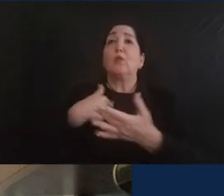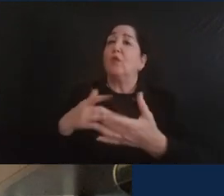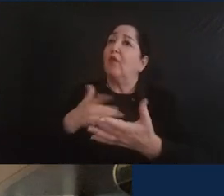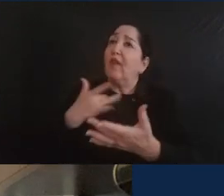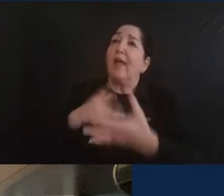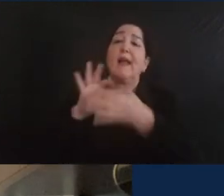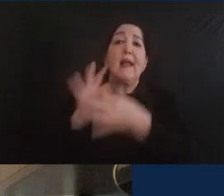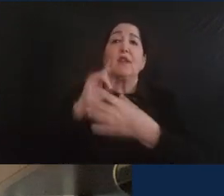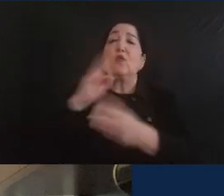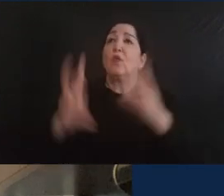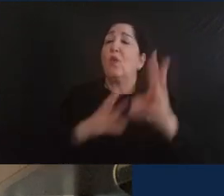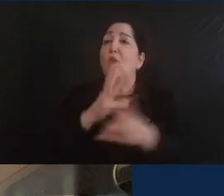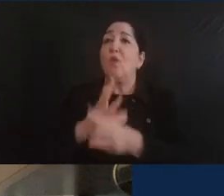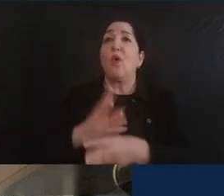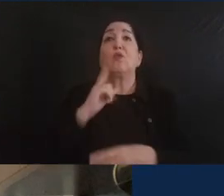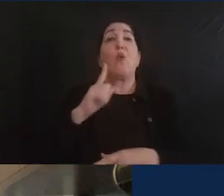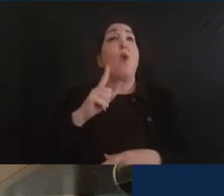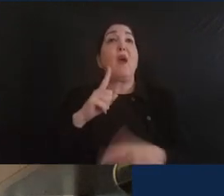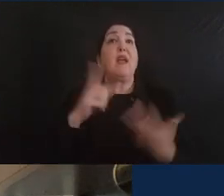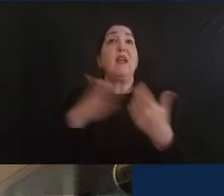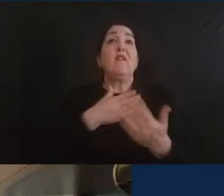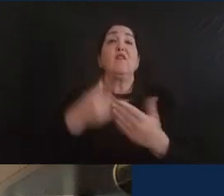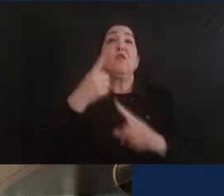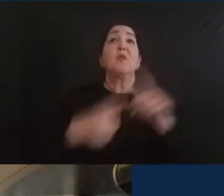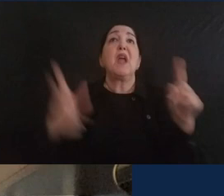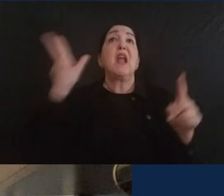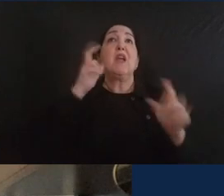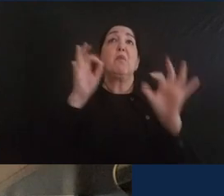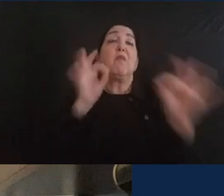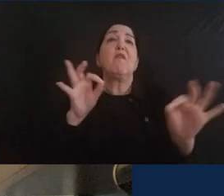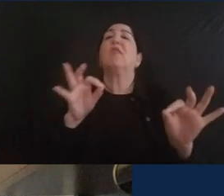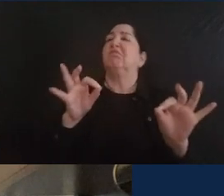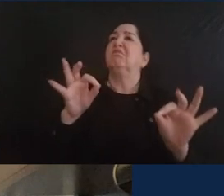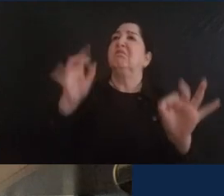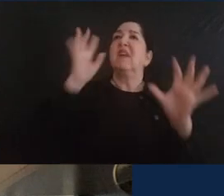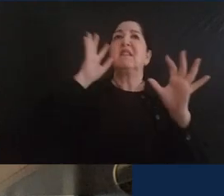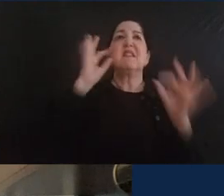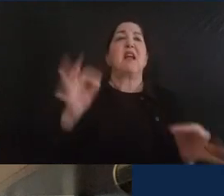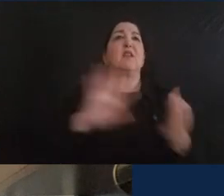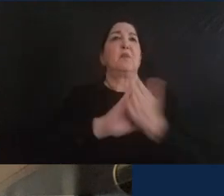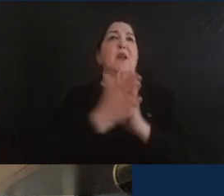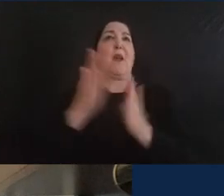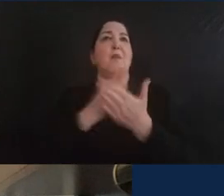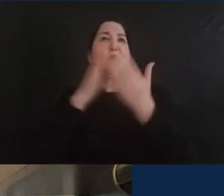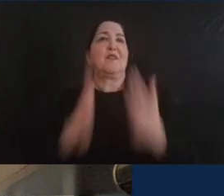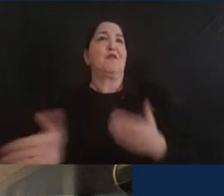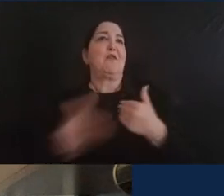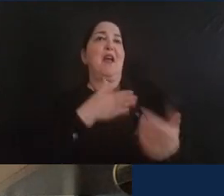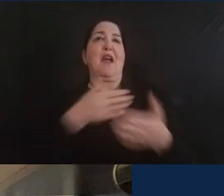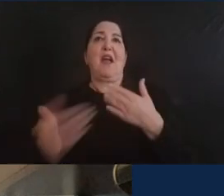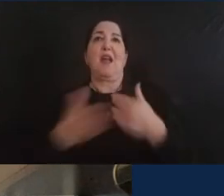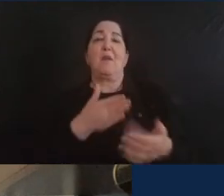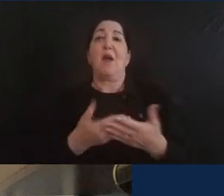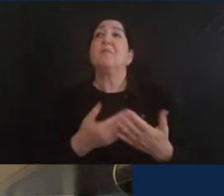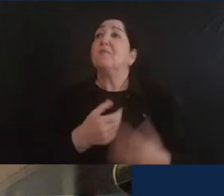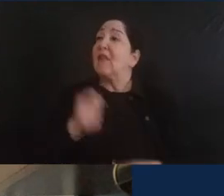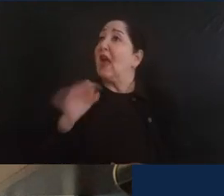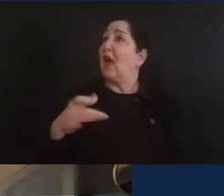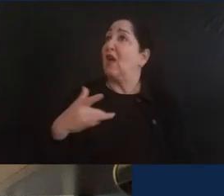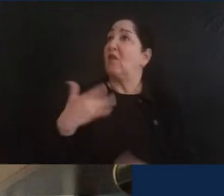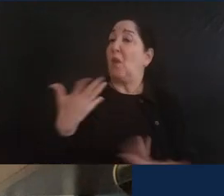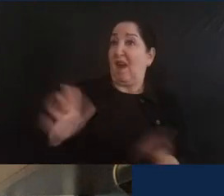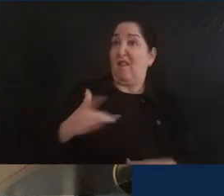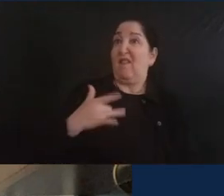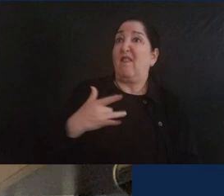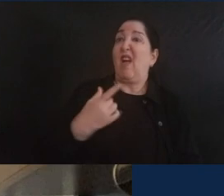to the world, or whether it's deciding that even if we can't hear so well, we're going to be a musician anyway. If